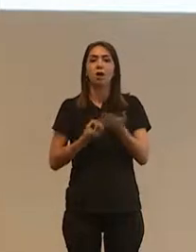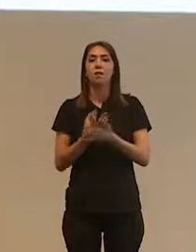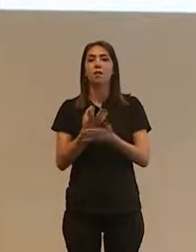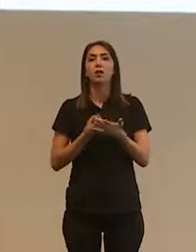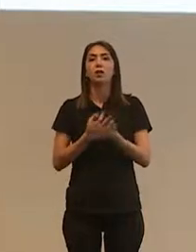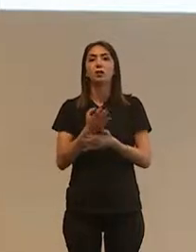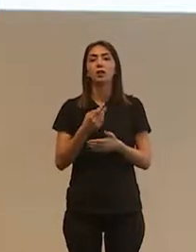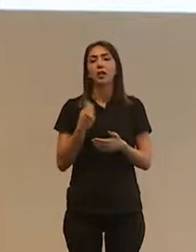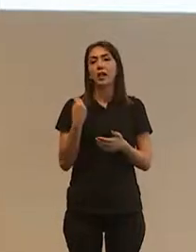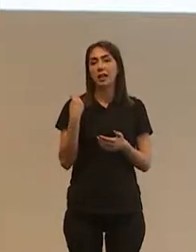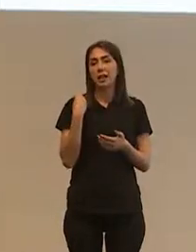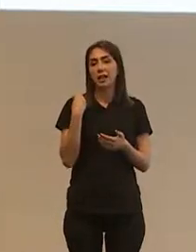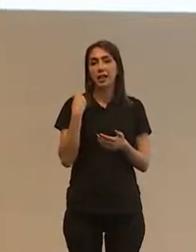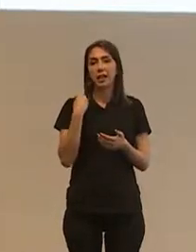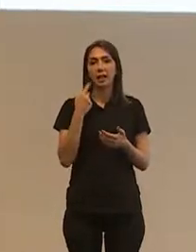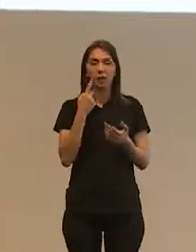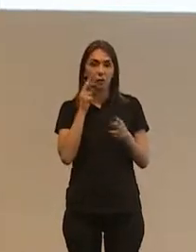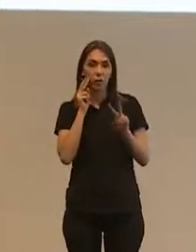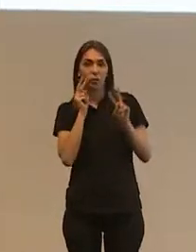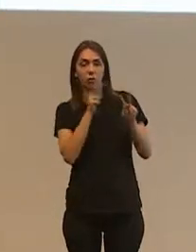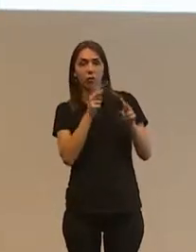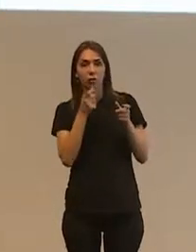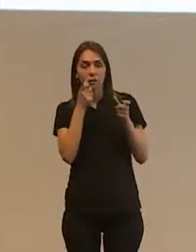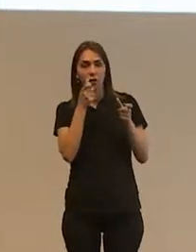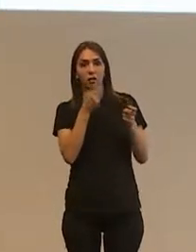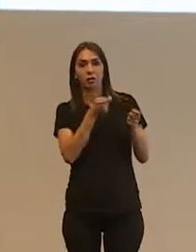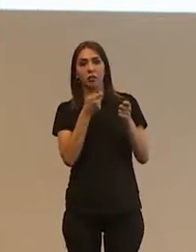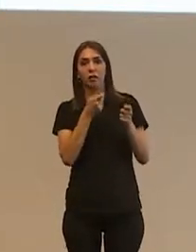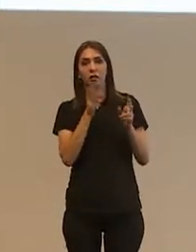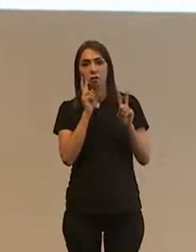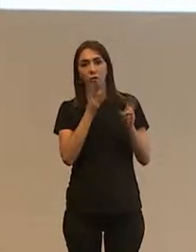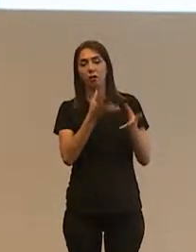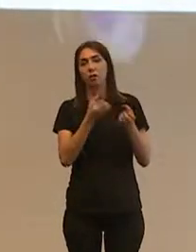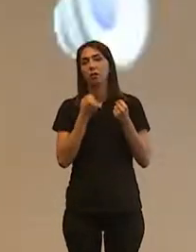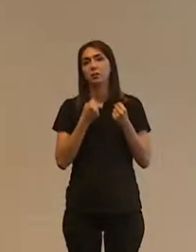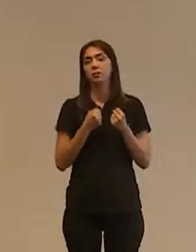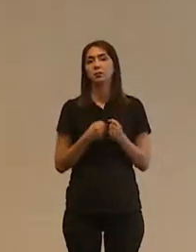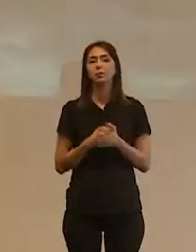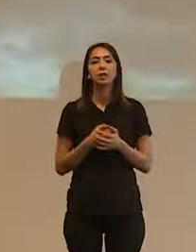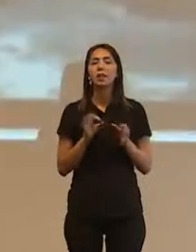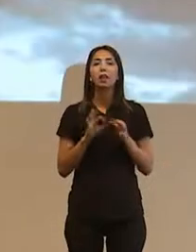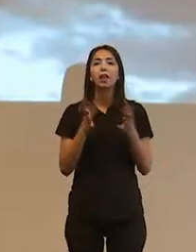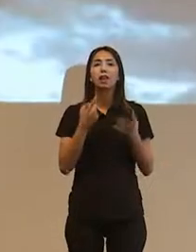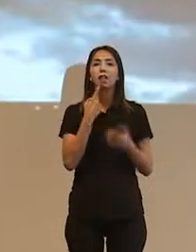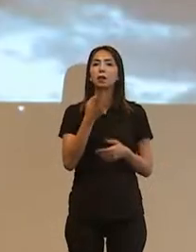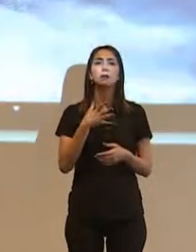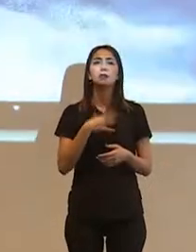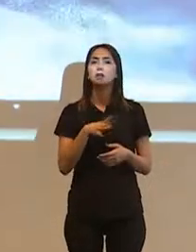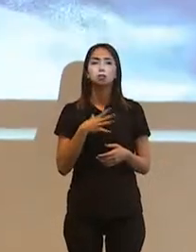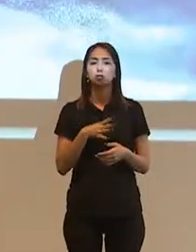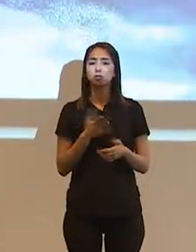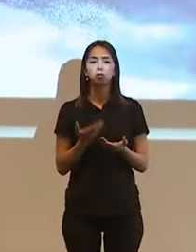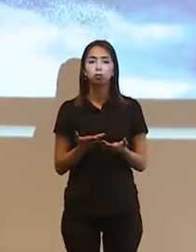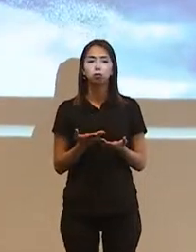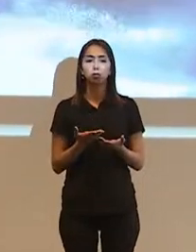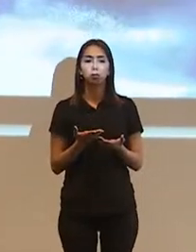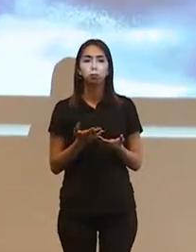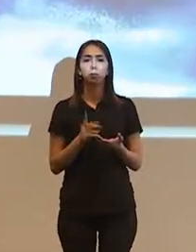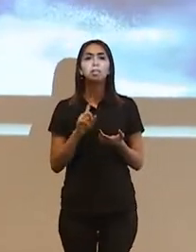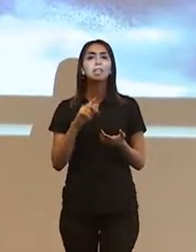and most of the awards and prices are also granted to such scholars who are working on